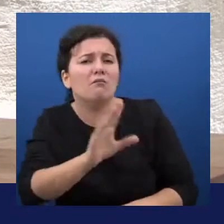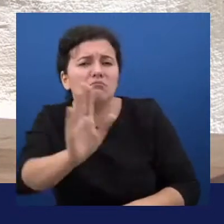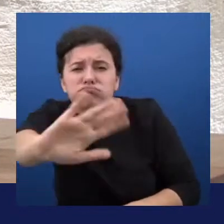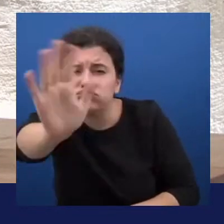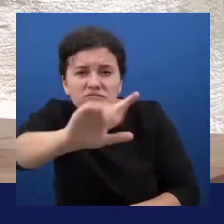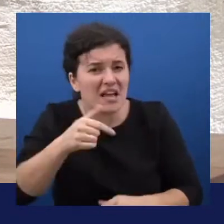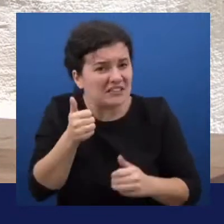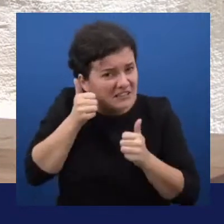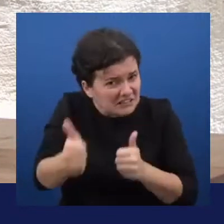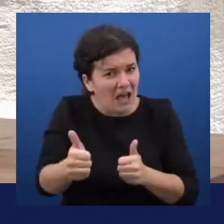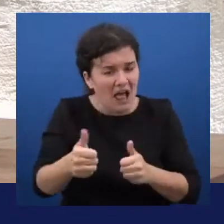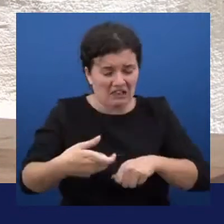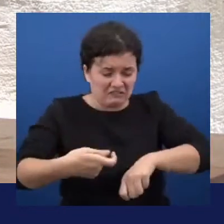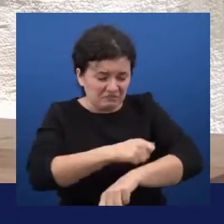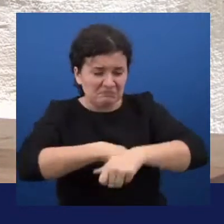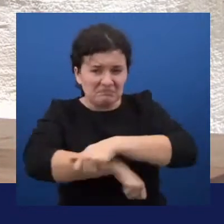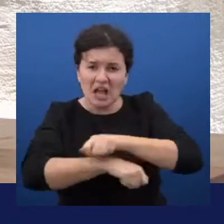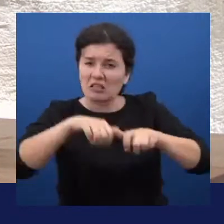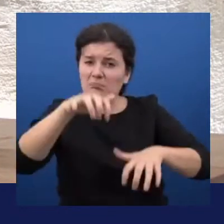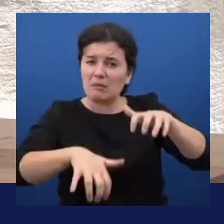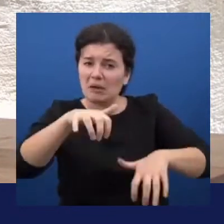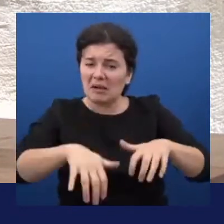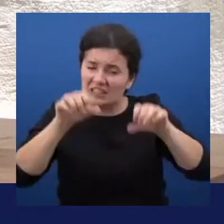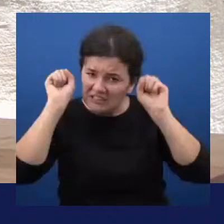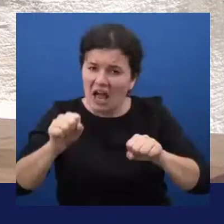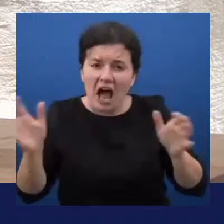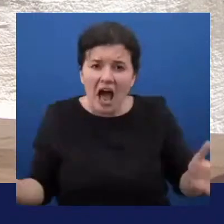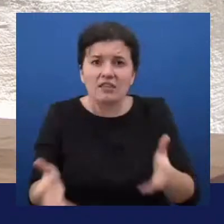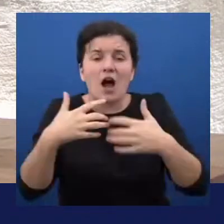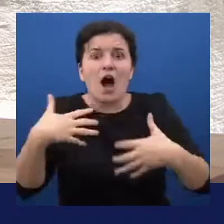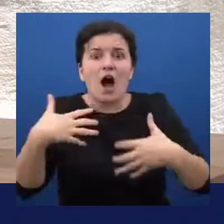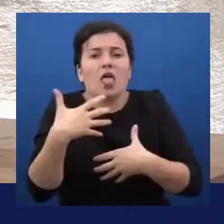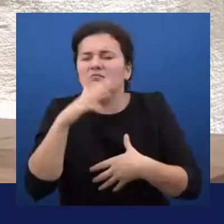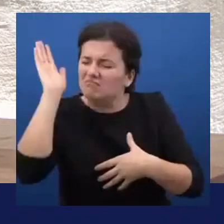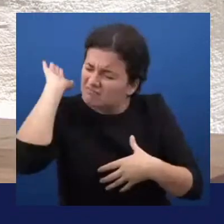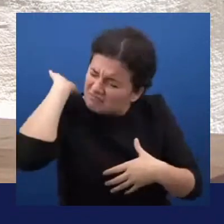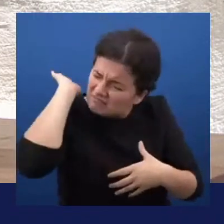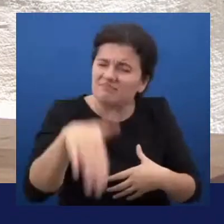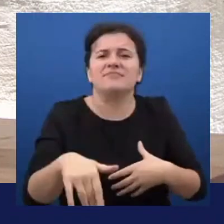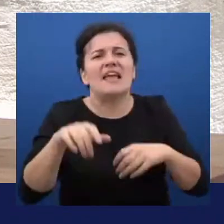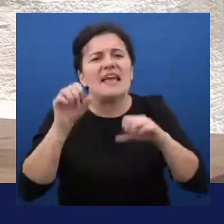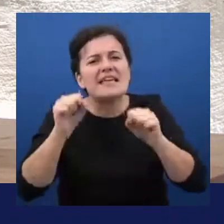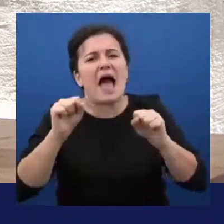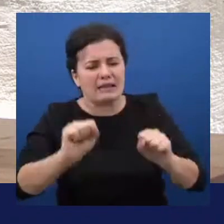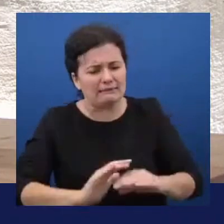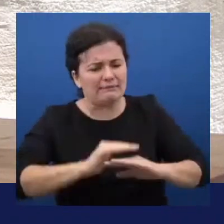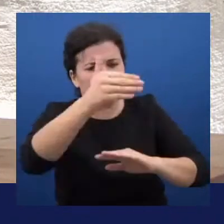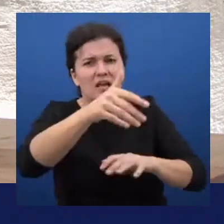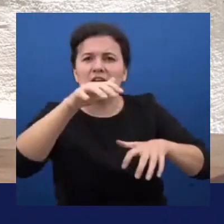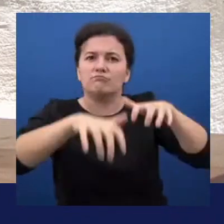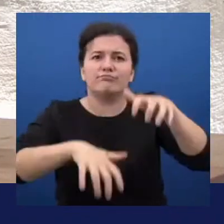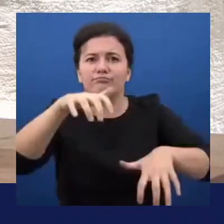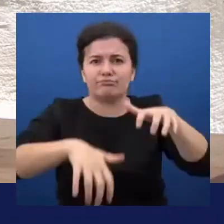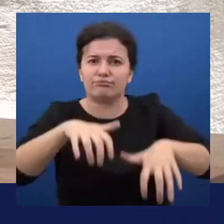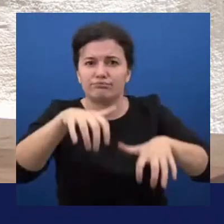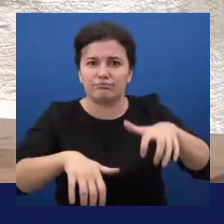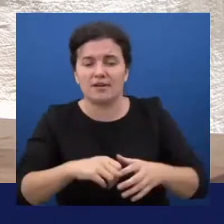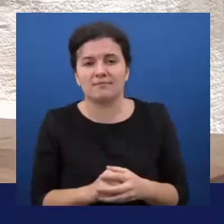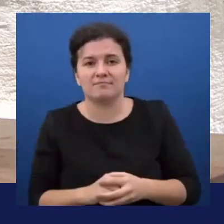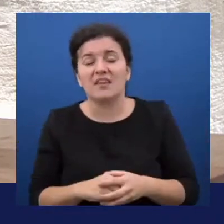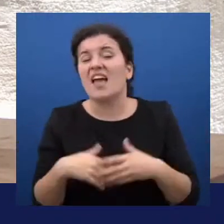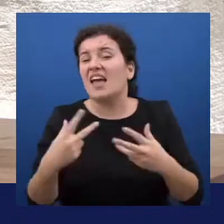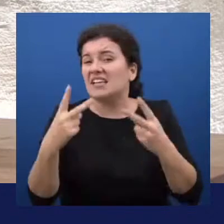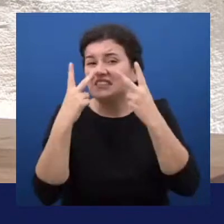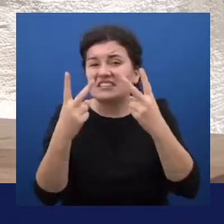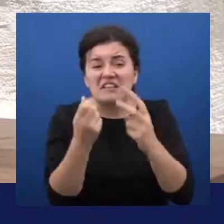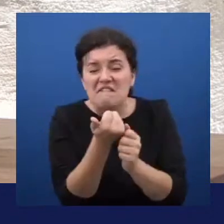And so don't be afraid to start. Don't be afraid of all the math or whatever. You can see that basically in a few minutes you build your own